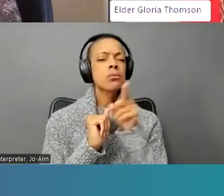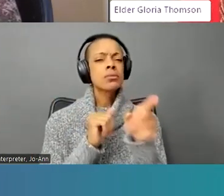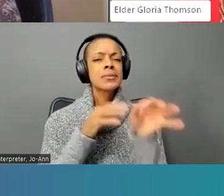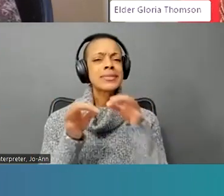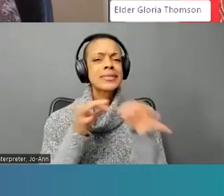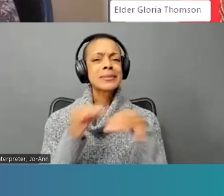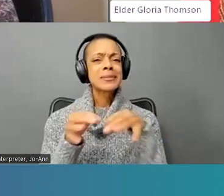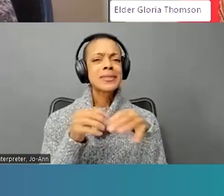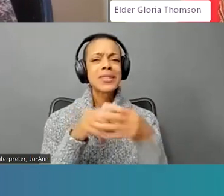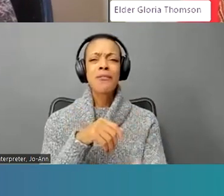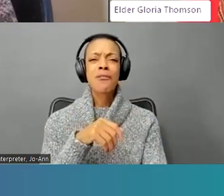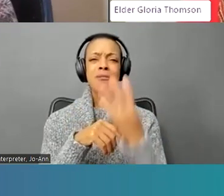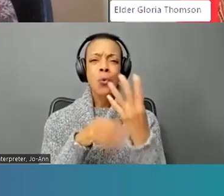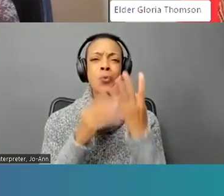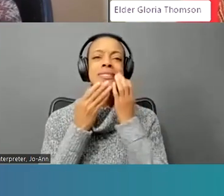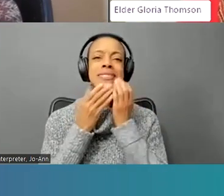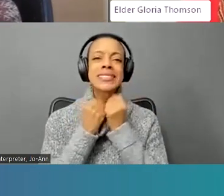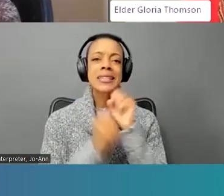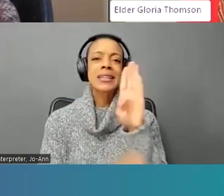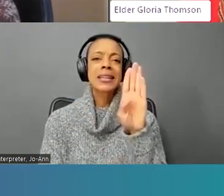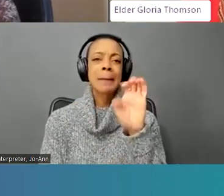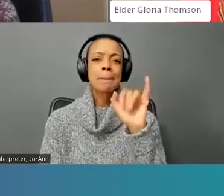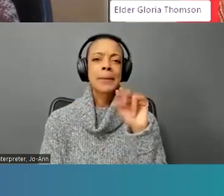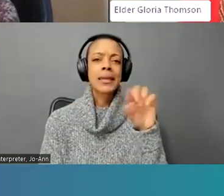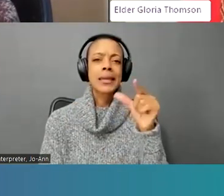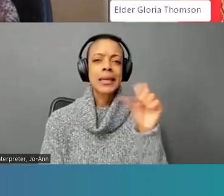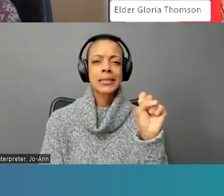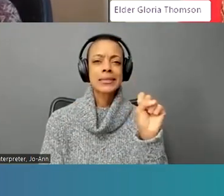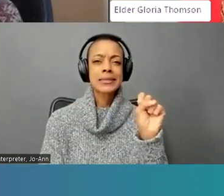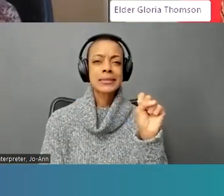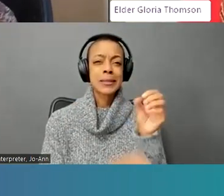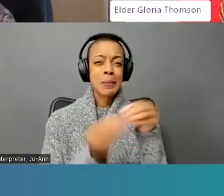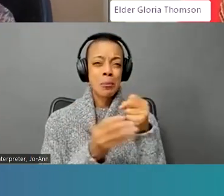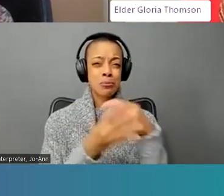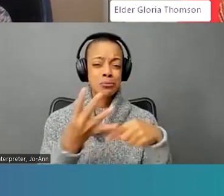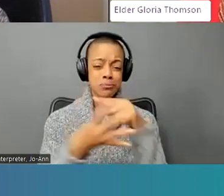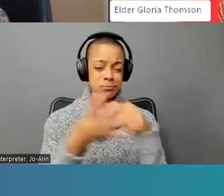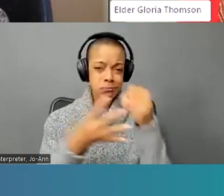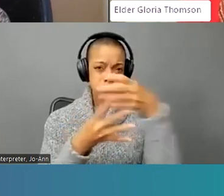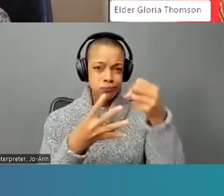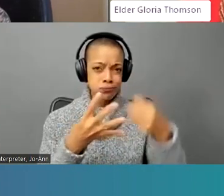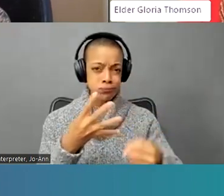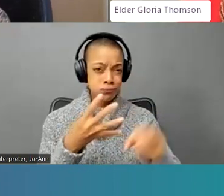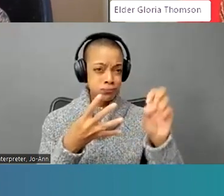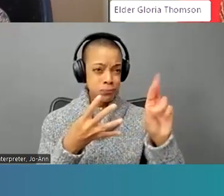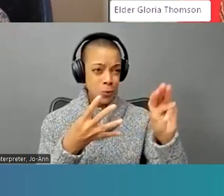four sacred beings further a little bit, Norma, if you don't mind, please?